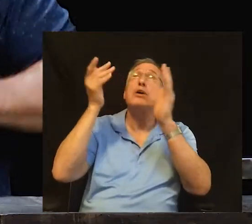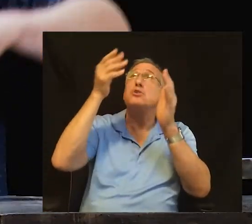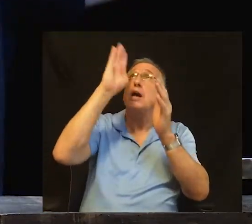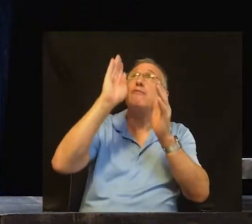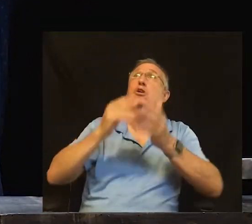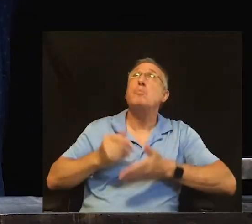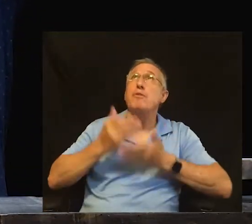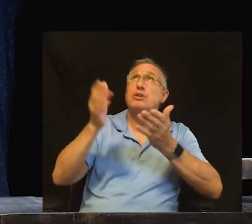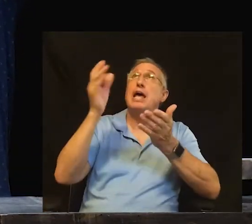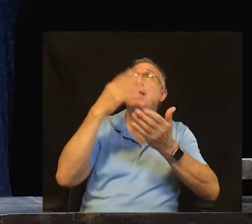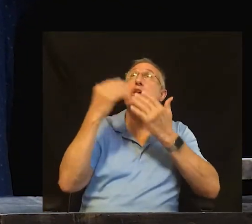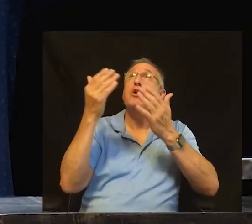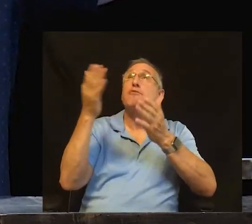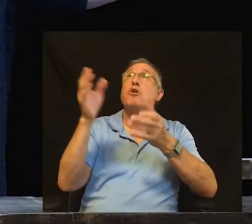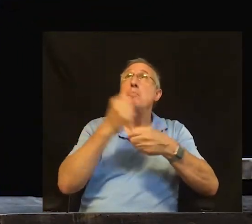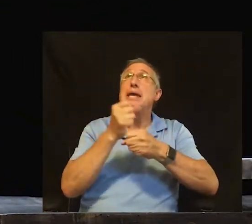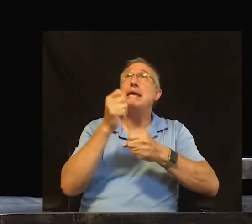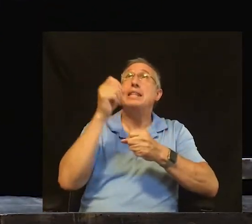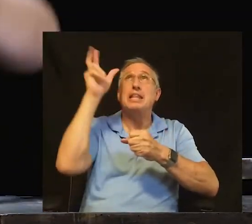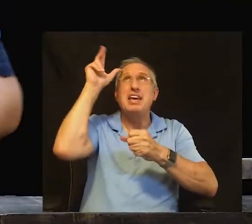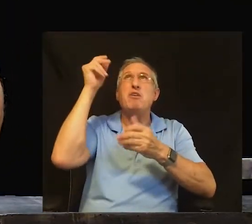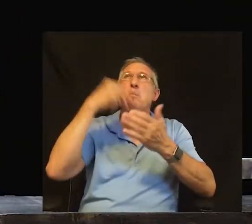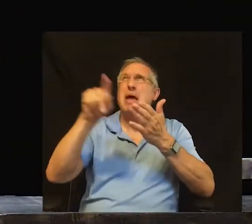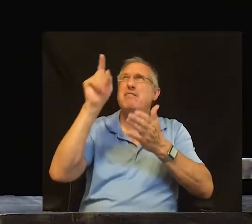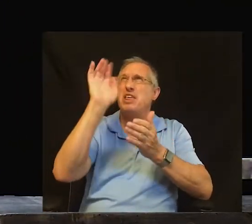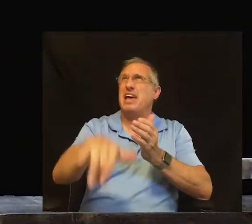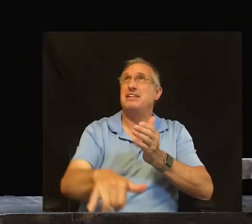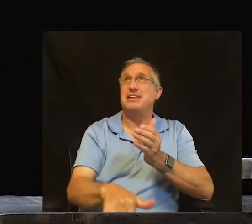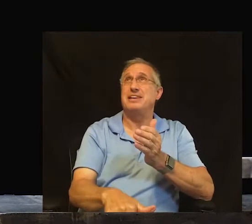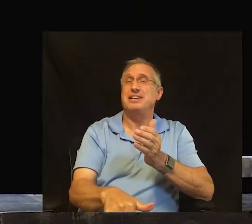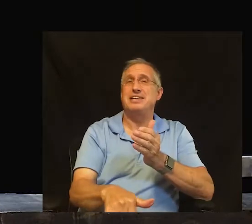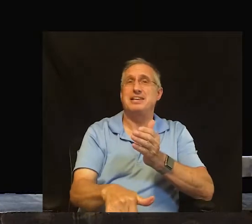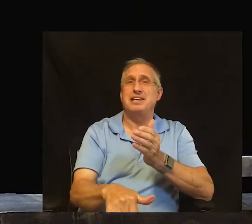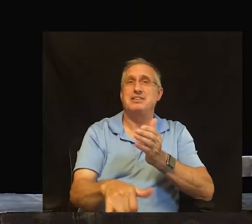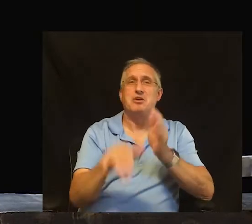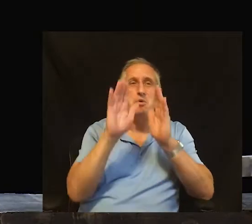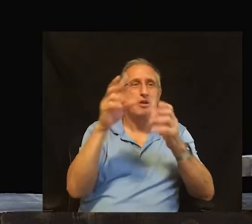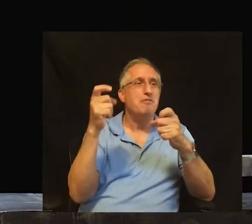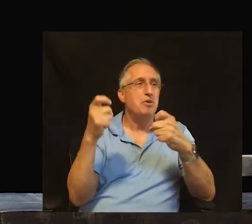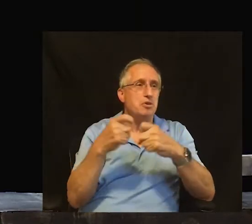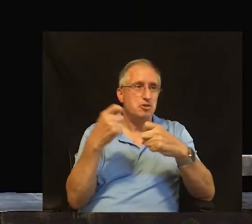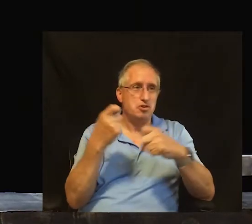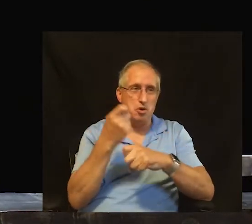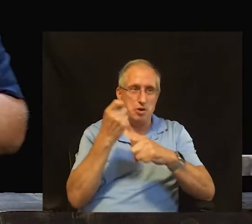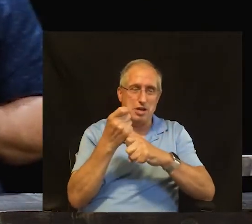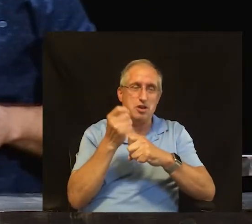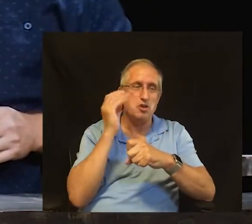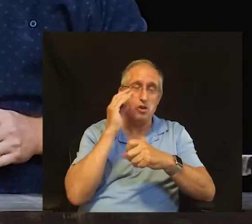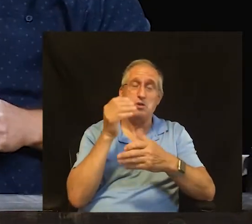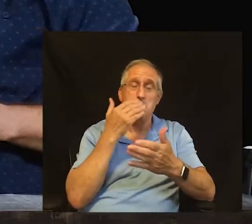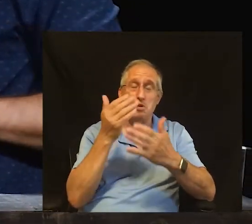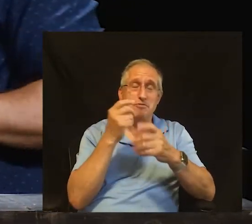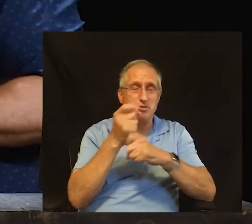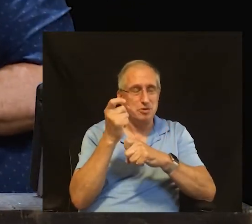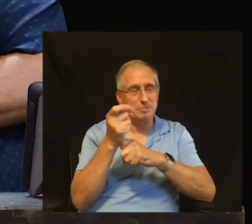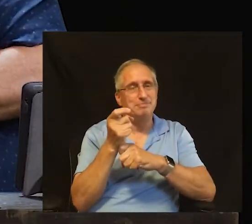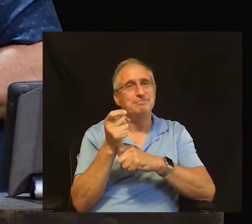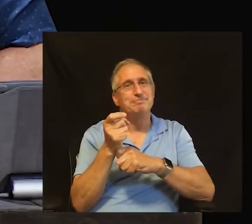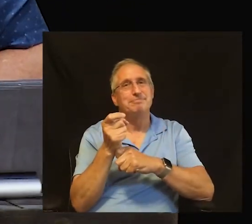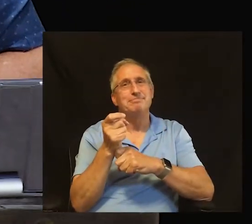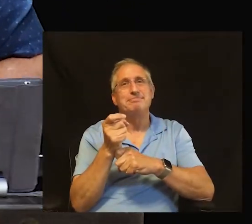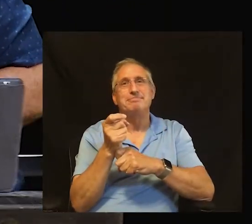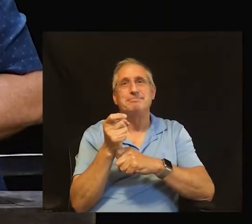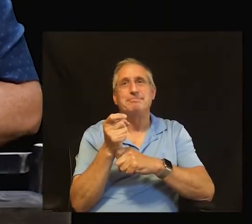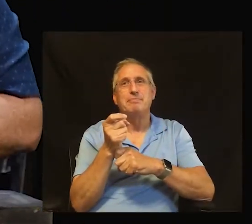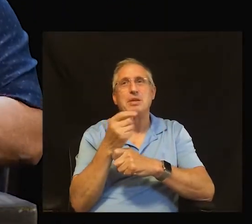heaven. She says, "I praise you, God, for your provision, and thank you for making the devil pay for it." It's a great joke right there. You know that is a great